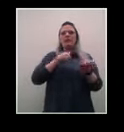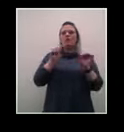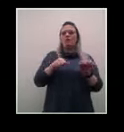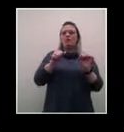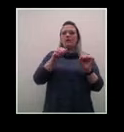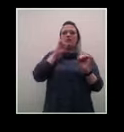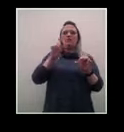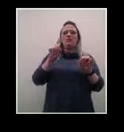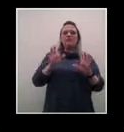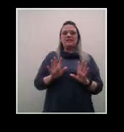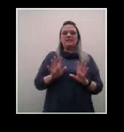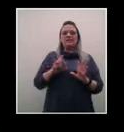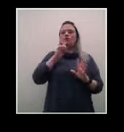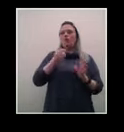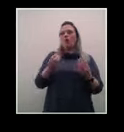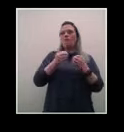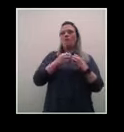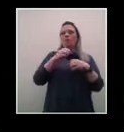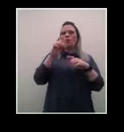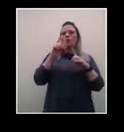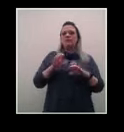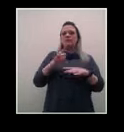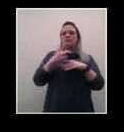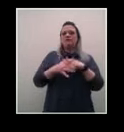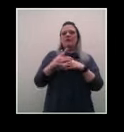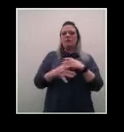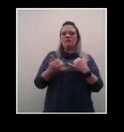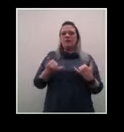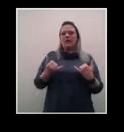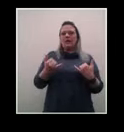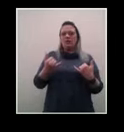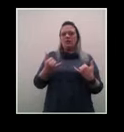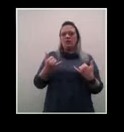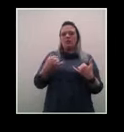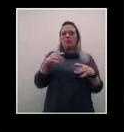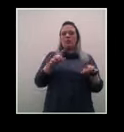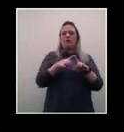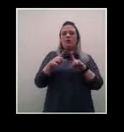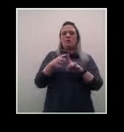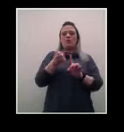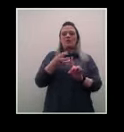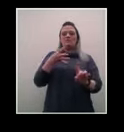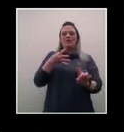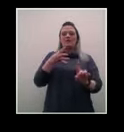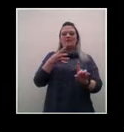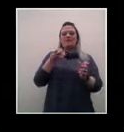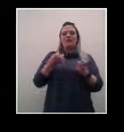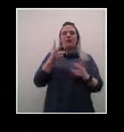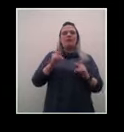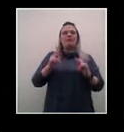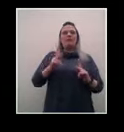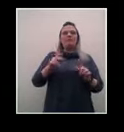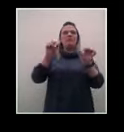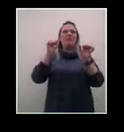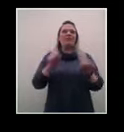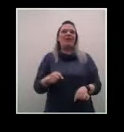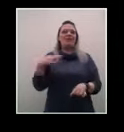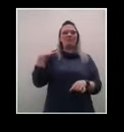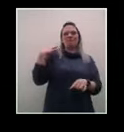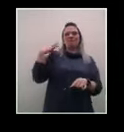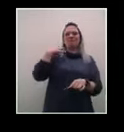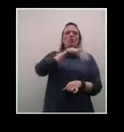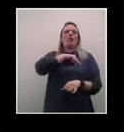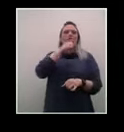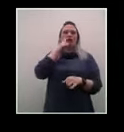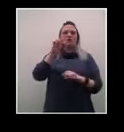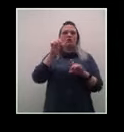testing, that there are more tests available now. We have also expanded the people that are eligible for testing, because as a